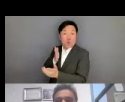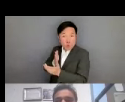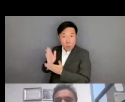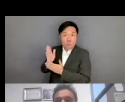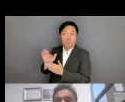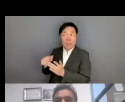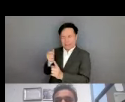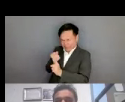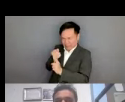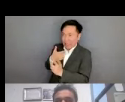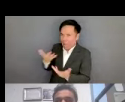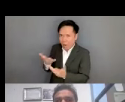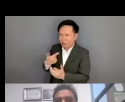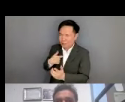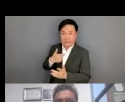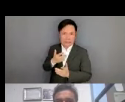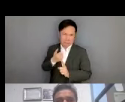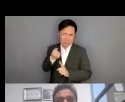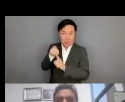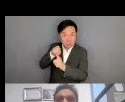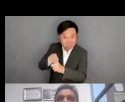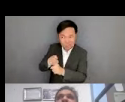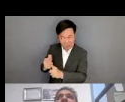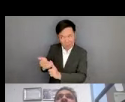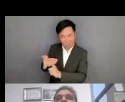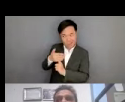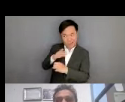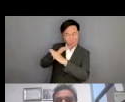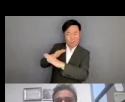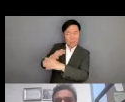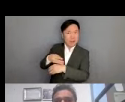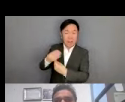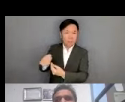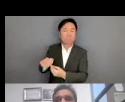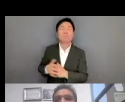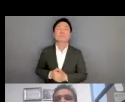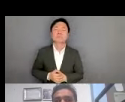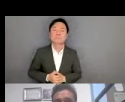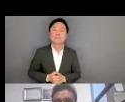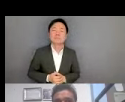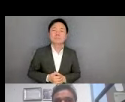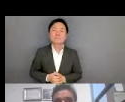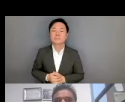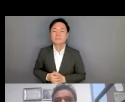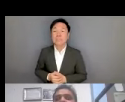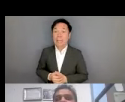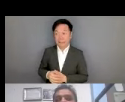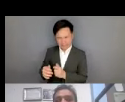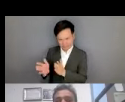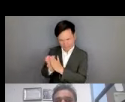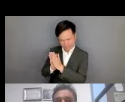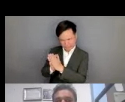and assistance of human rights defenders with disabilities, especially the young people, and also the reassurance and